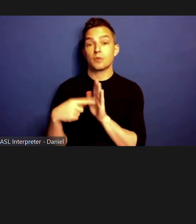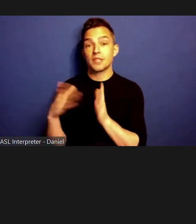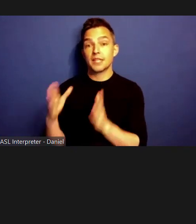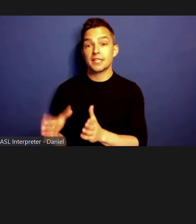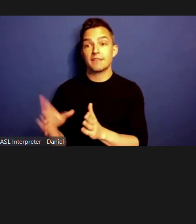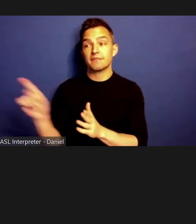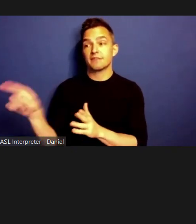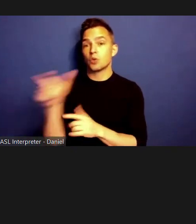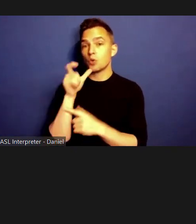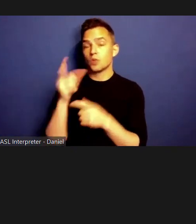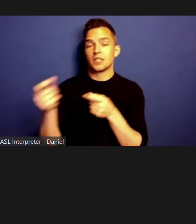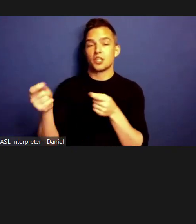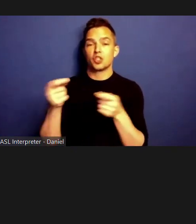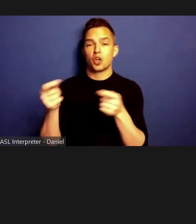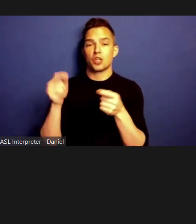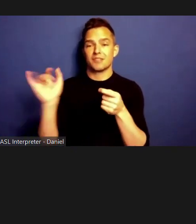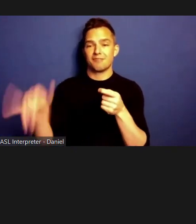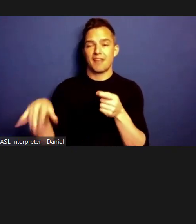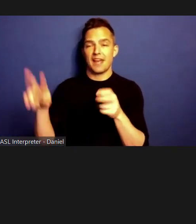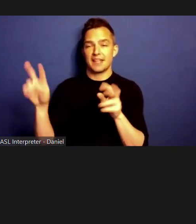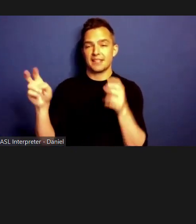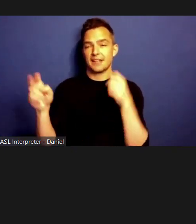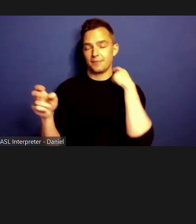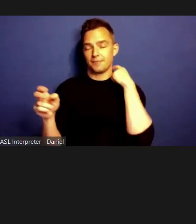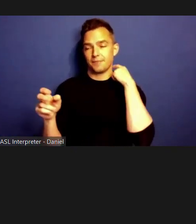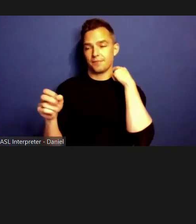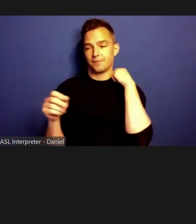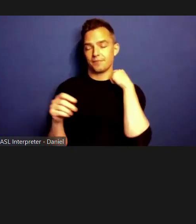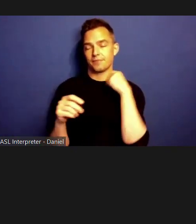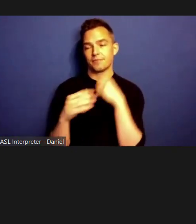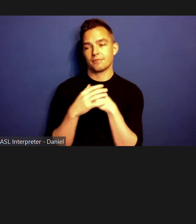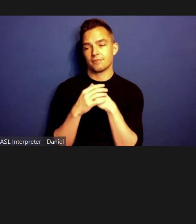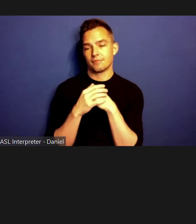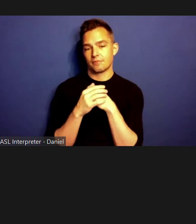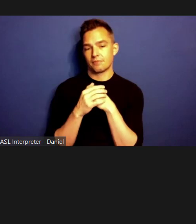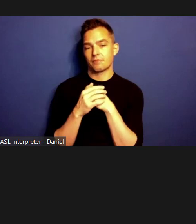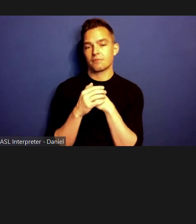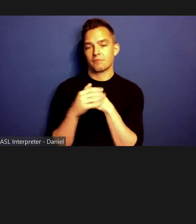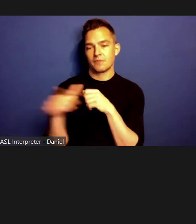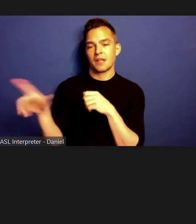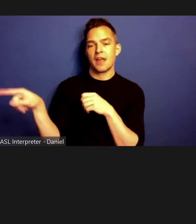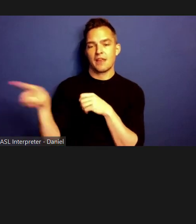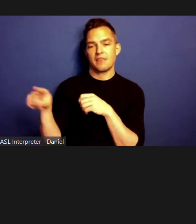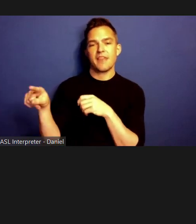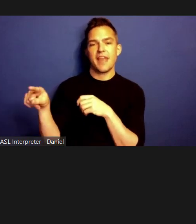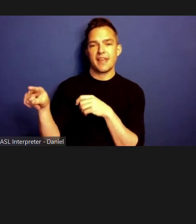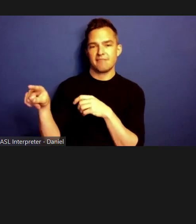representative that is in charge of that can then help you get